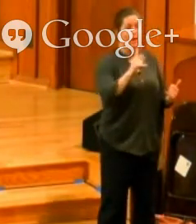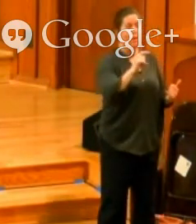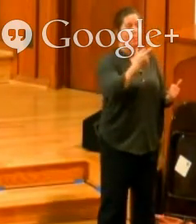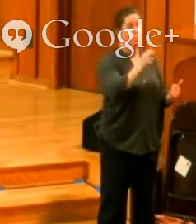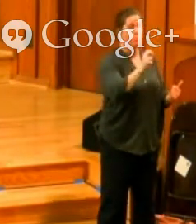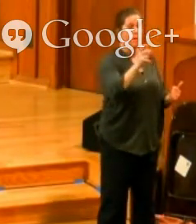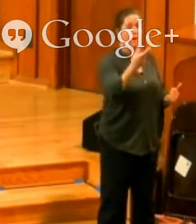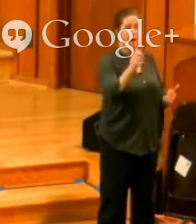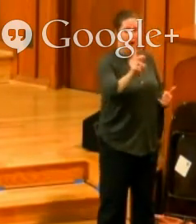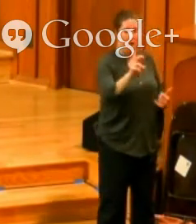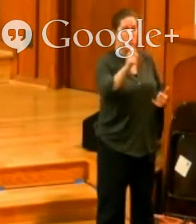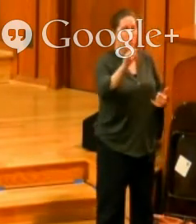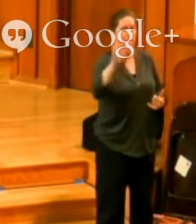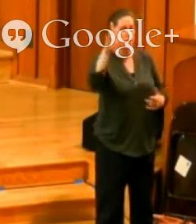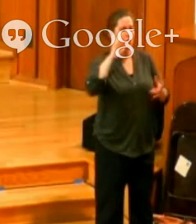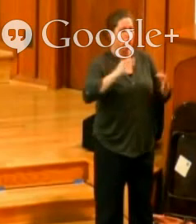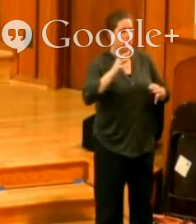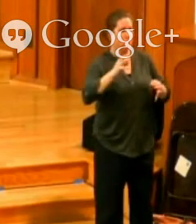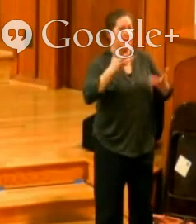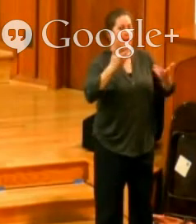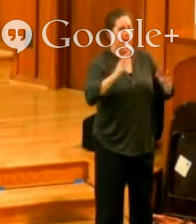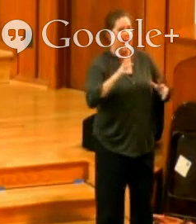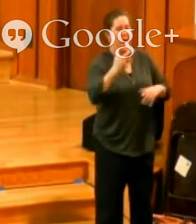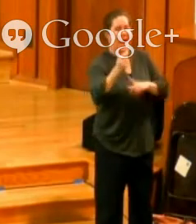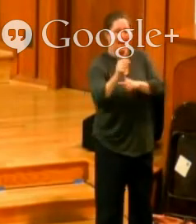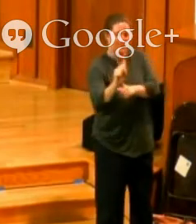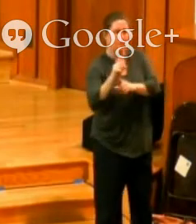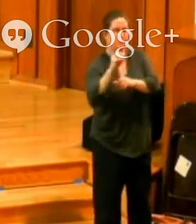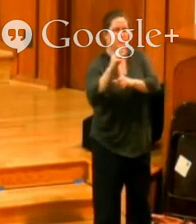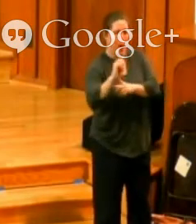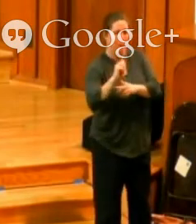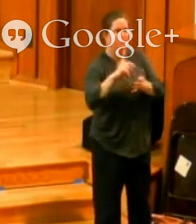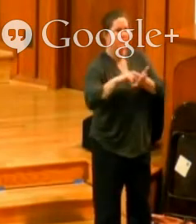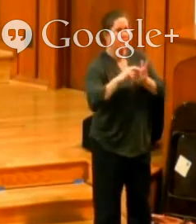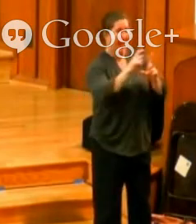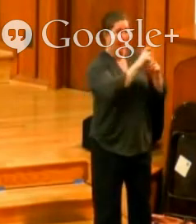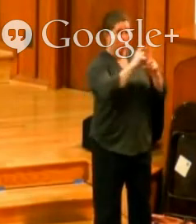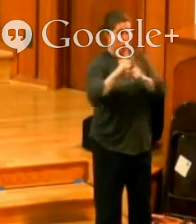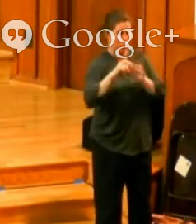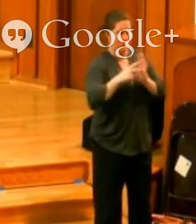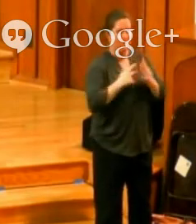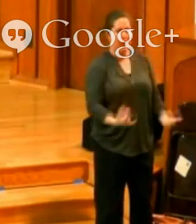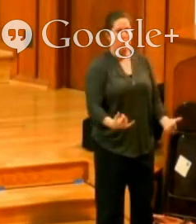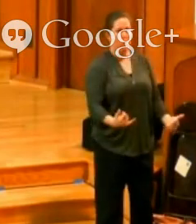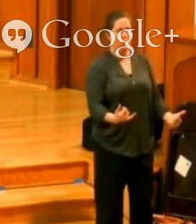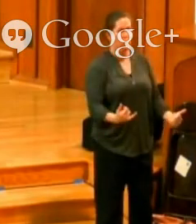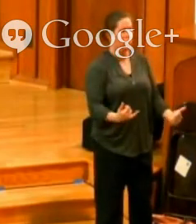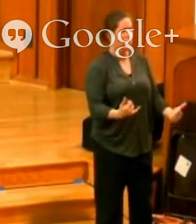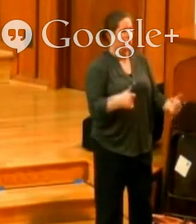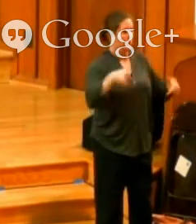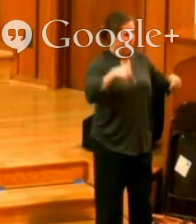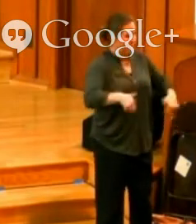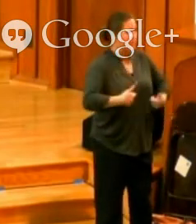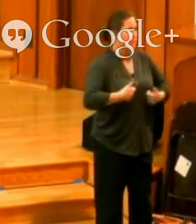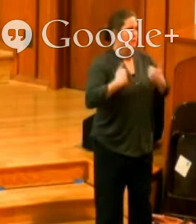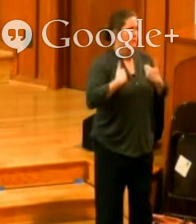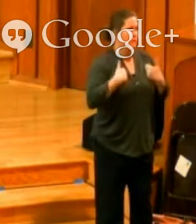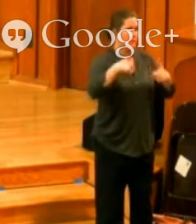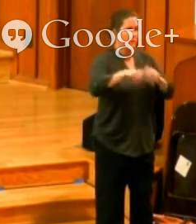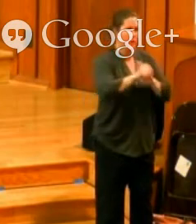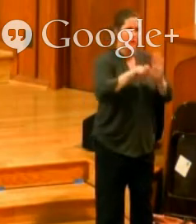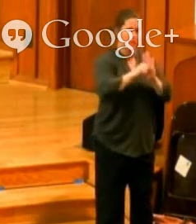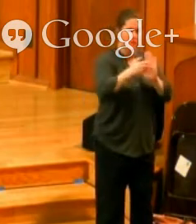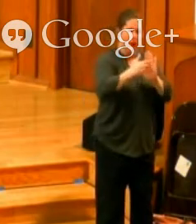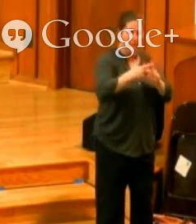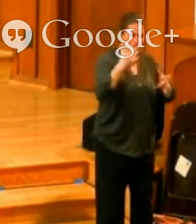has come. We are now living, the Bible says, in the time of judgment. So if we're living in this time of judgment, if we're living in a time in which we